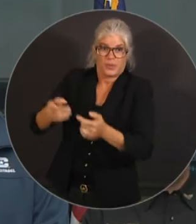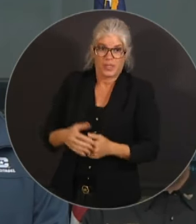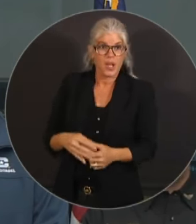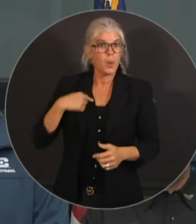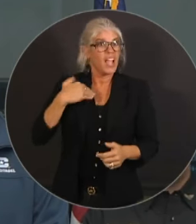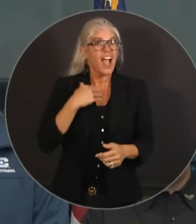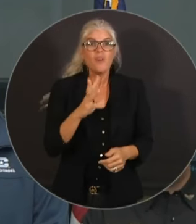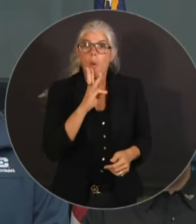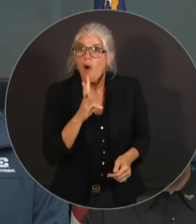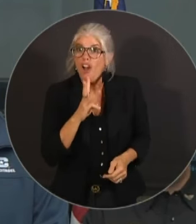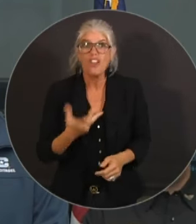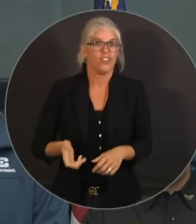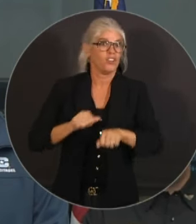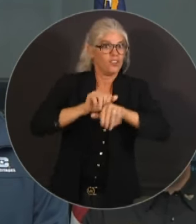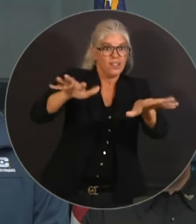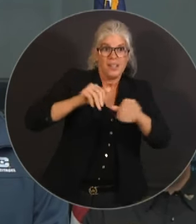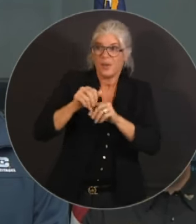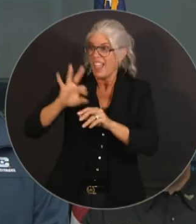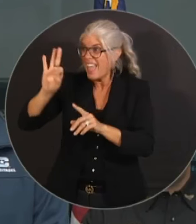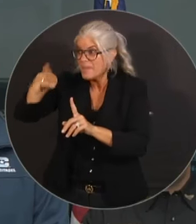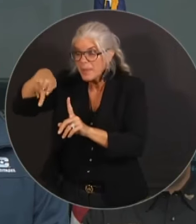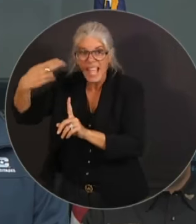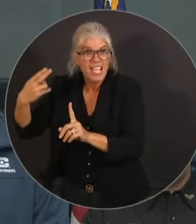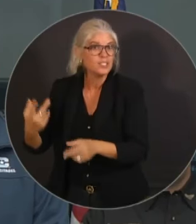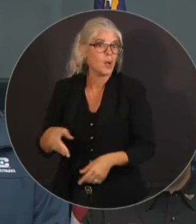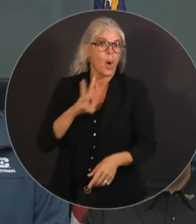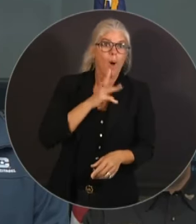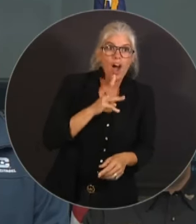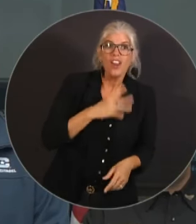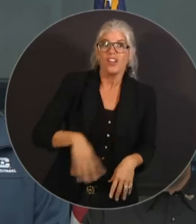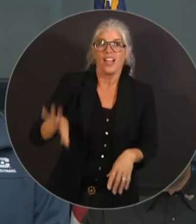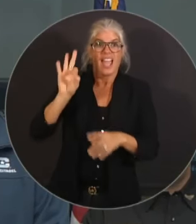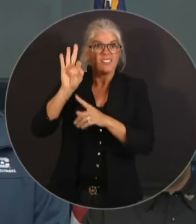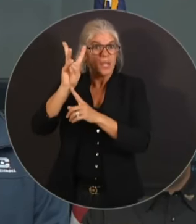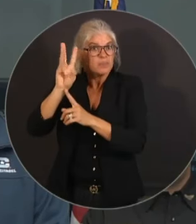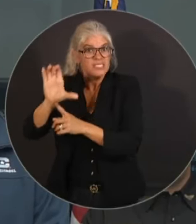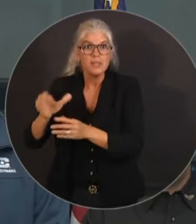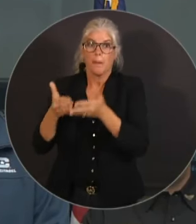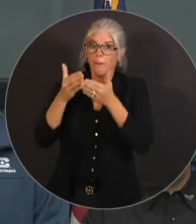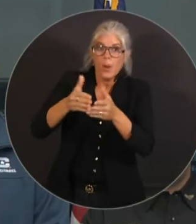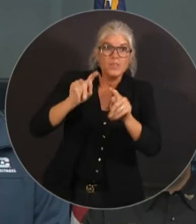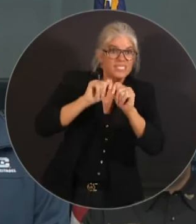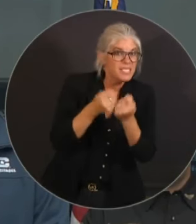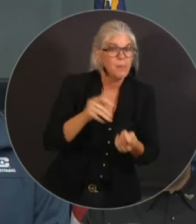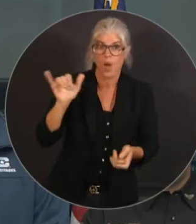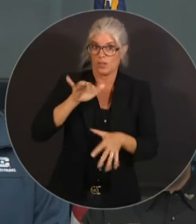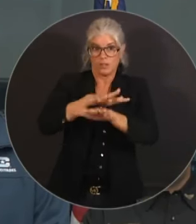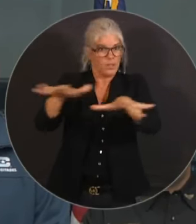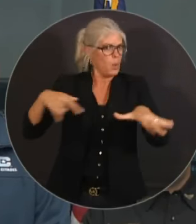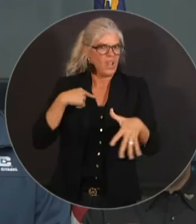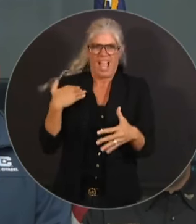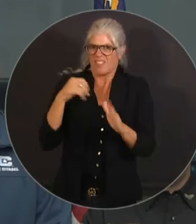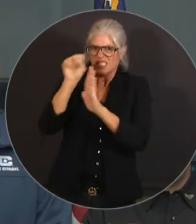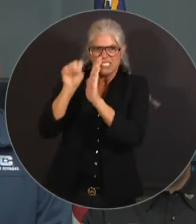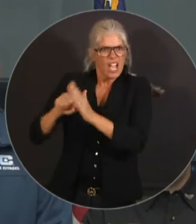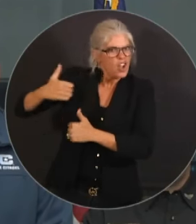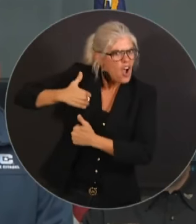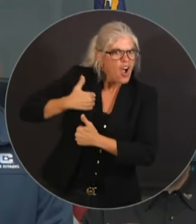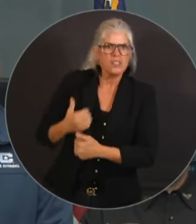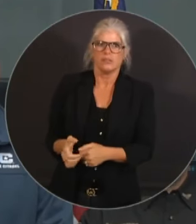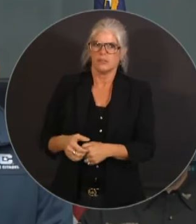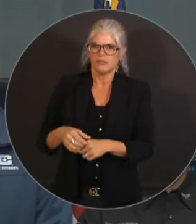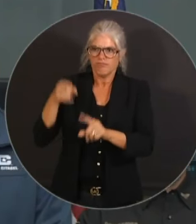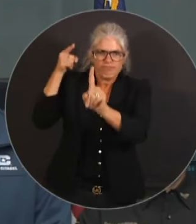with FHP high water vehicles, our FWC boat teams, and of course we have State Guard Special Missions Unit and